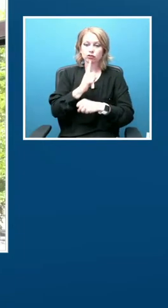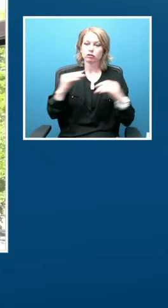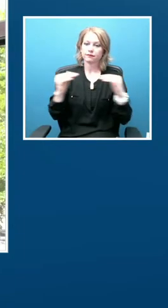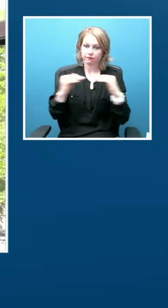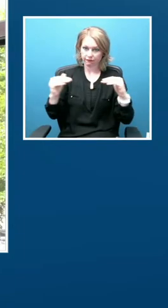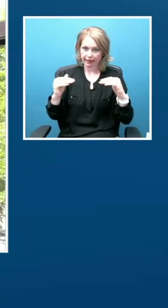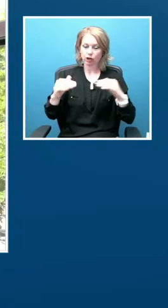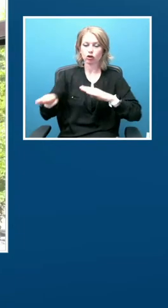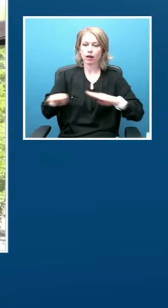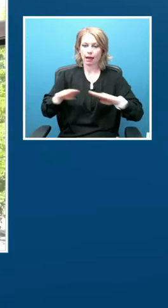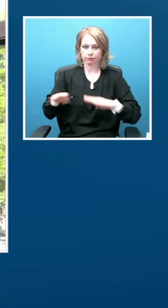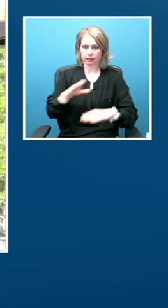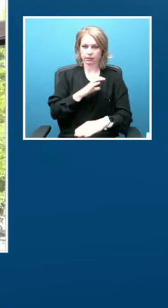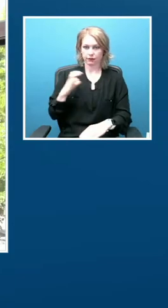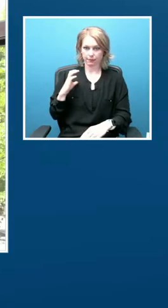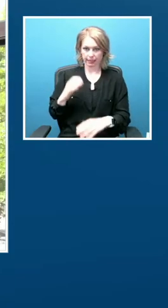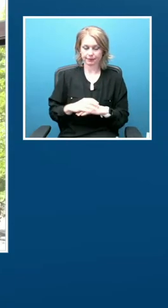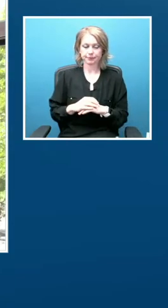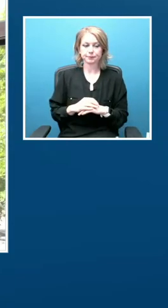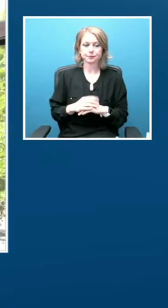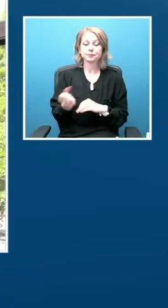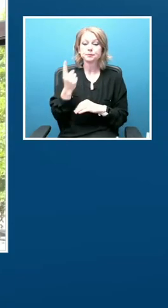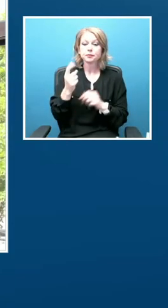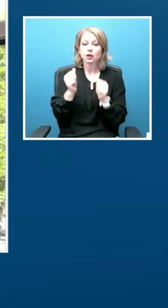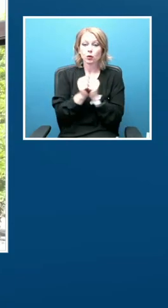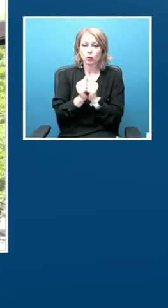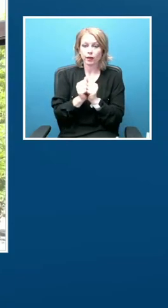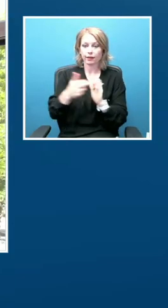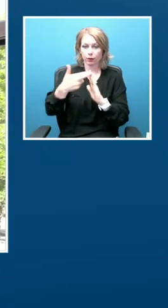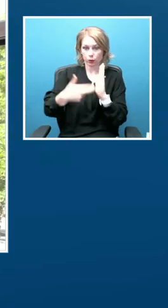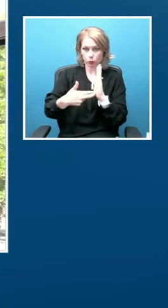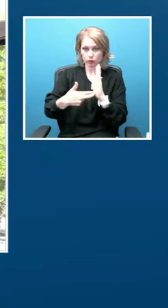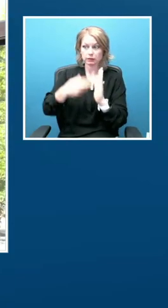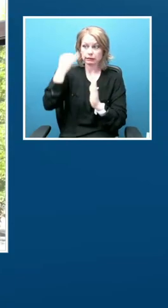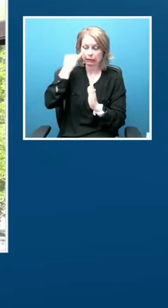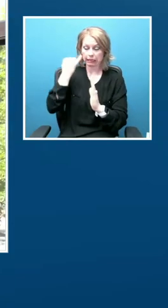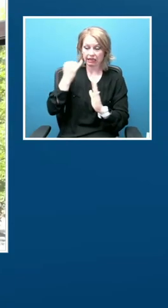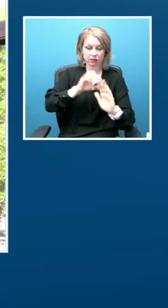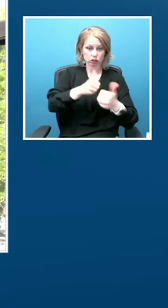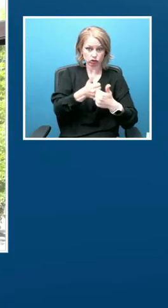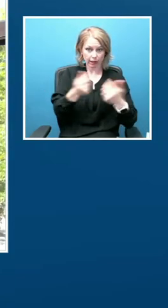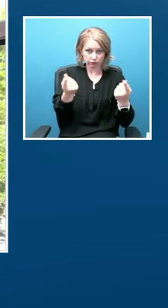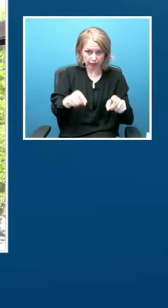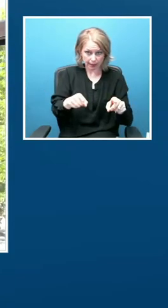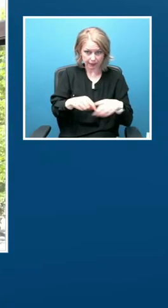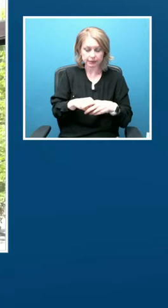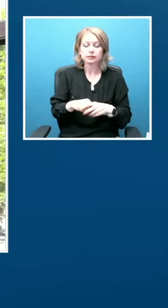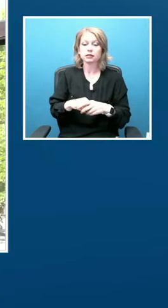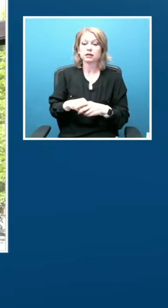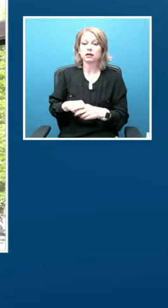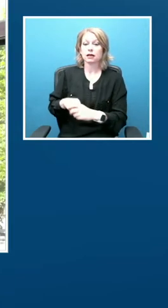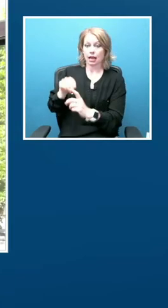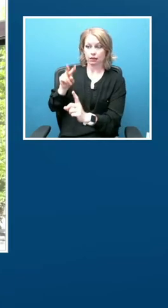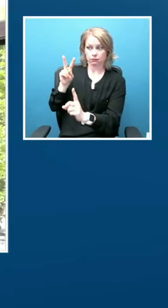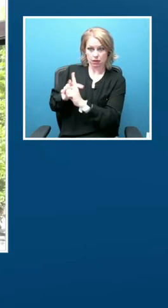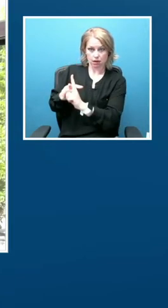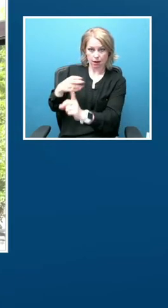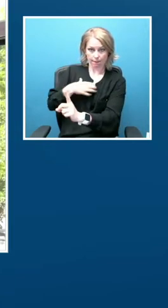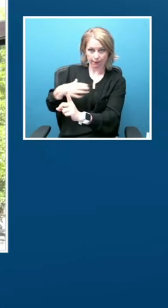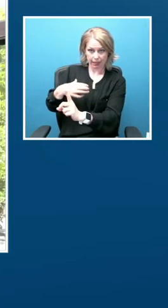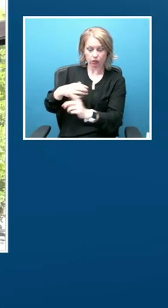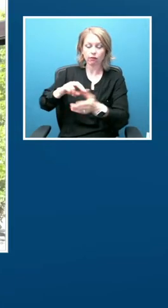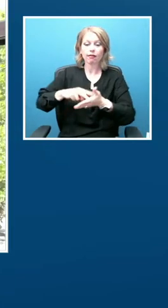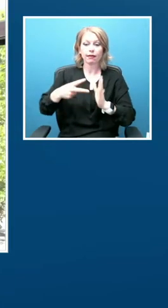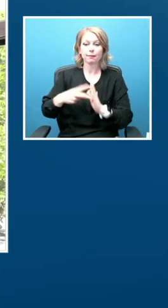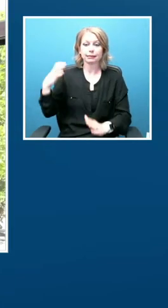committee. Under these rules, after consideration of a challenge by the state party and an appeal of the state party's decision, the chair may schedule an